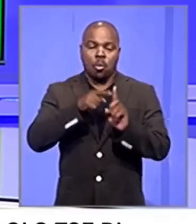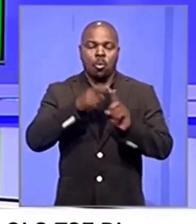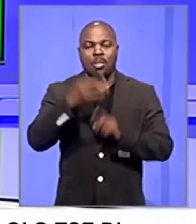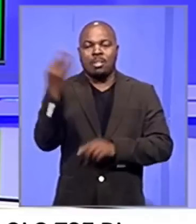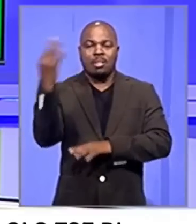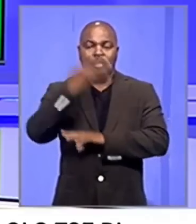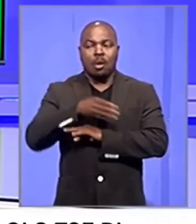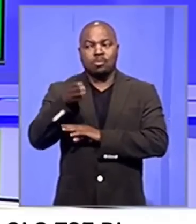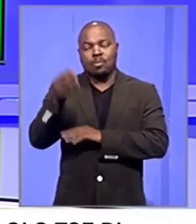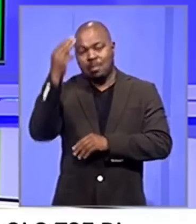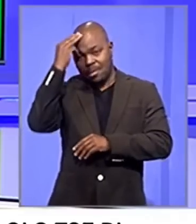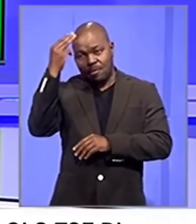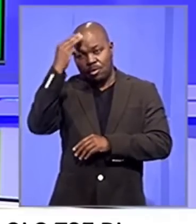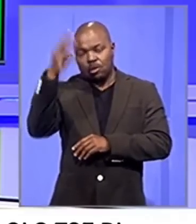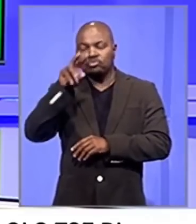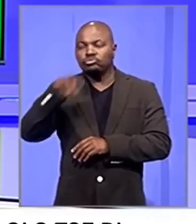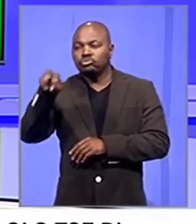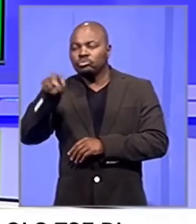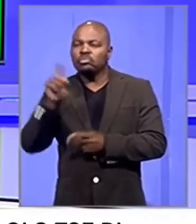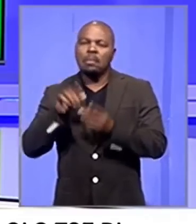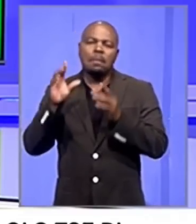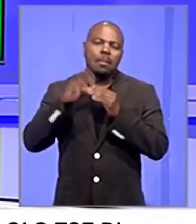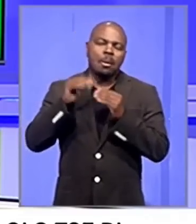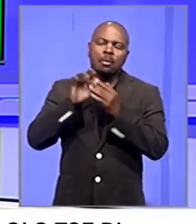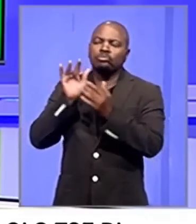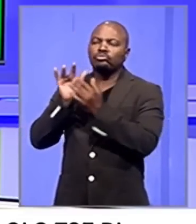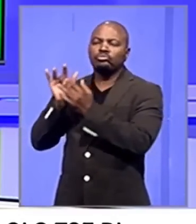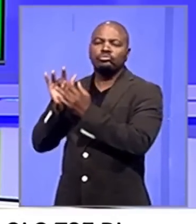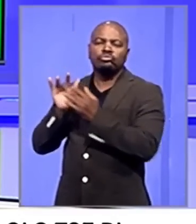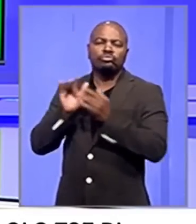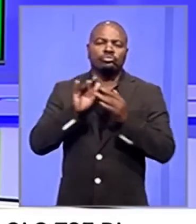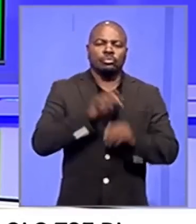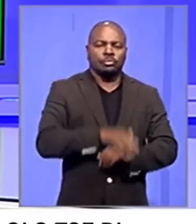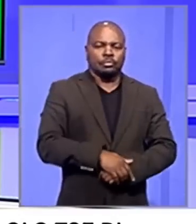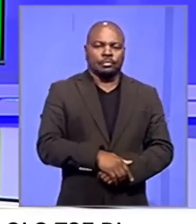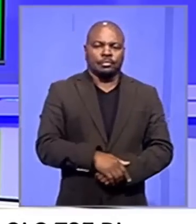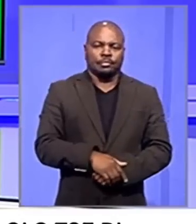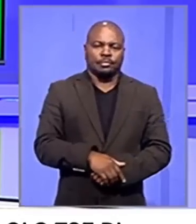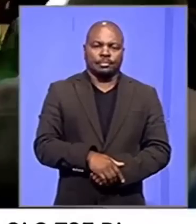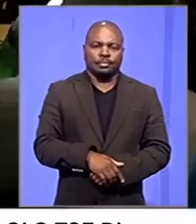kwa Mahikeng go ikgolaganya le ditokololo tsa lekoko.